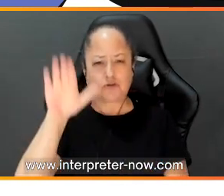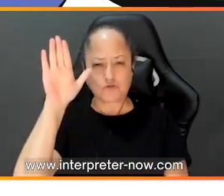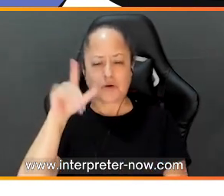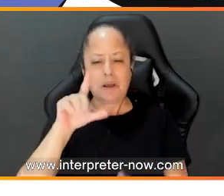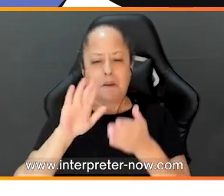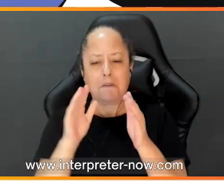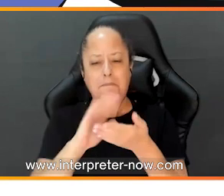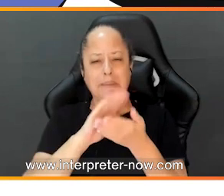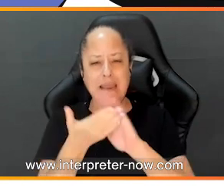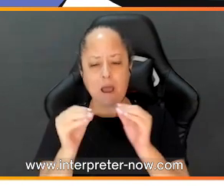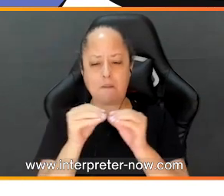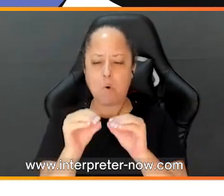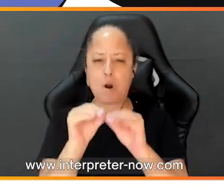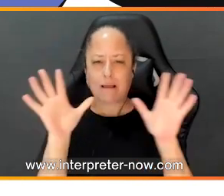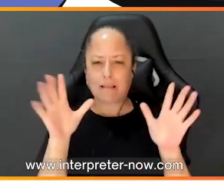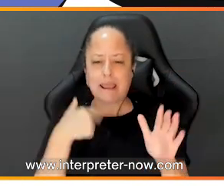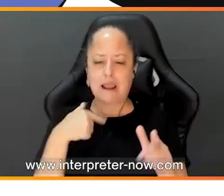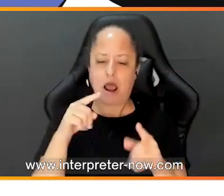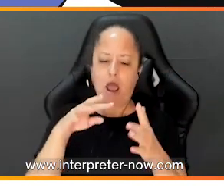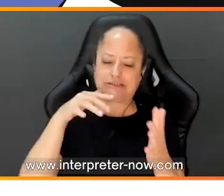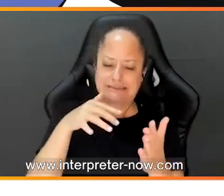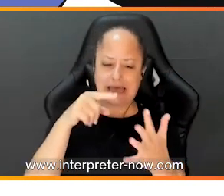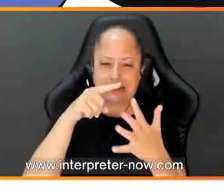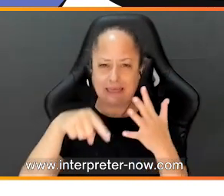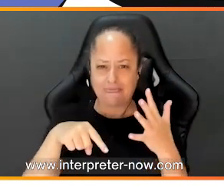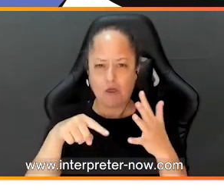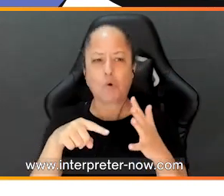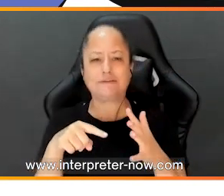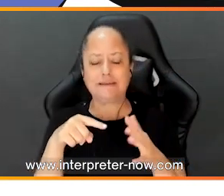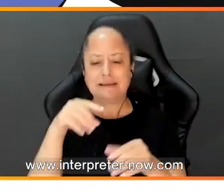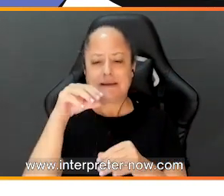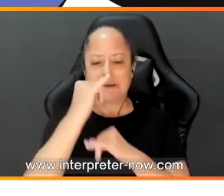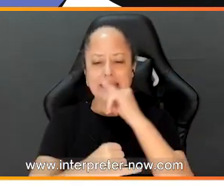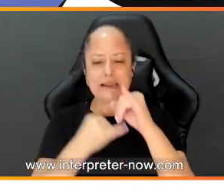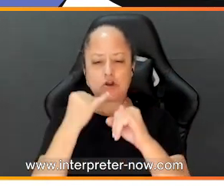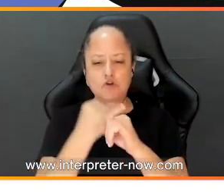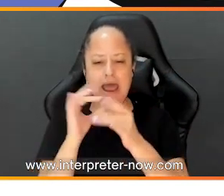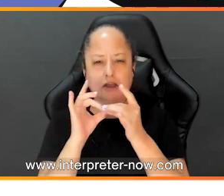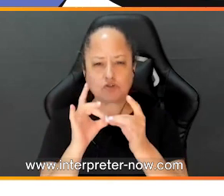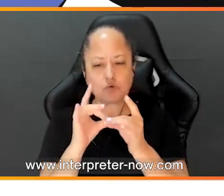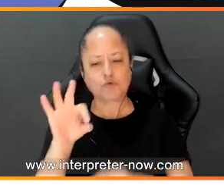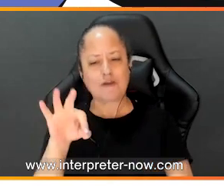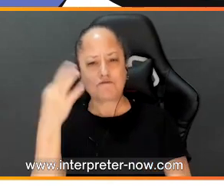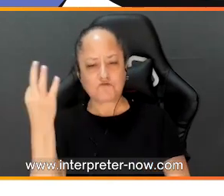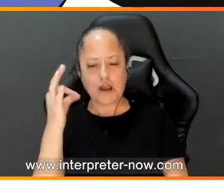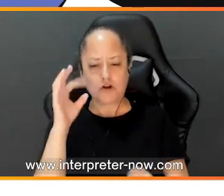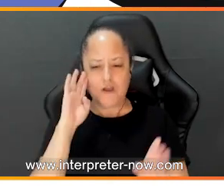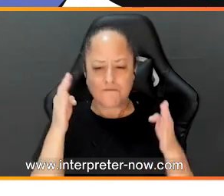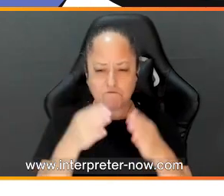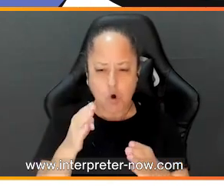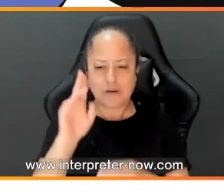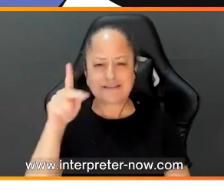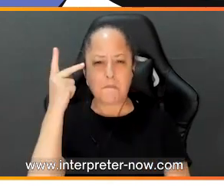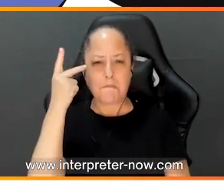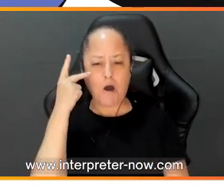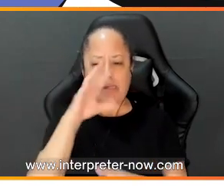started to really become a lot more clear to me once I started studying them. So I ended up studying international relations and French, but focusing on politics